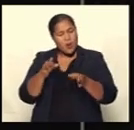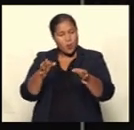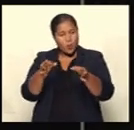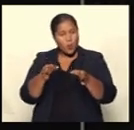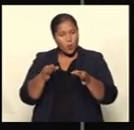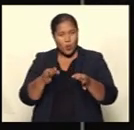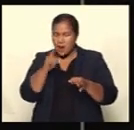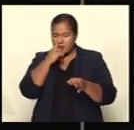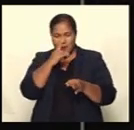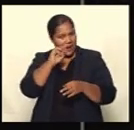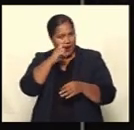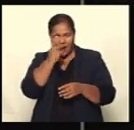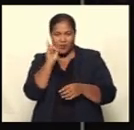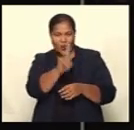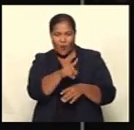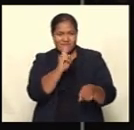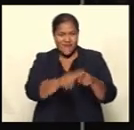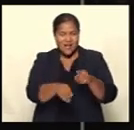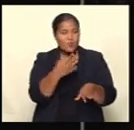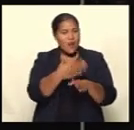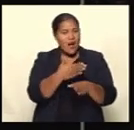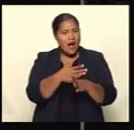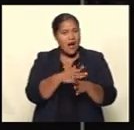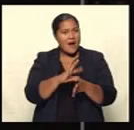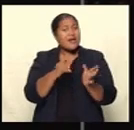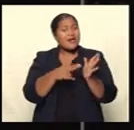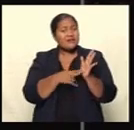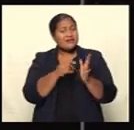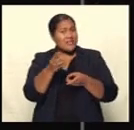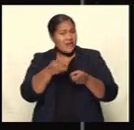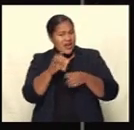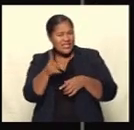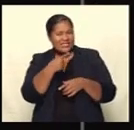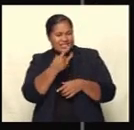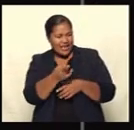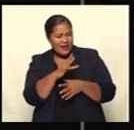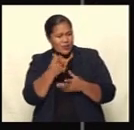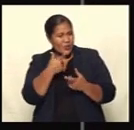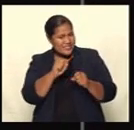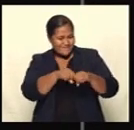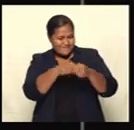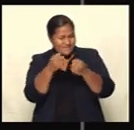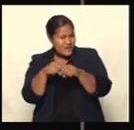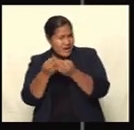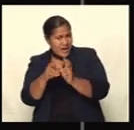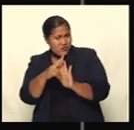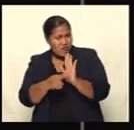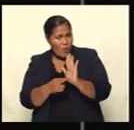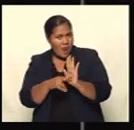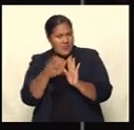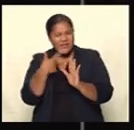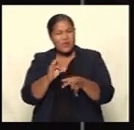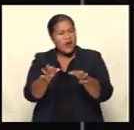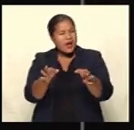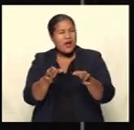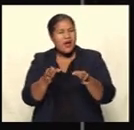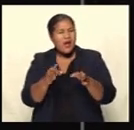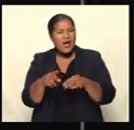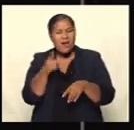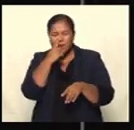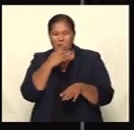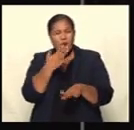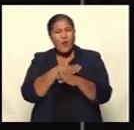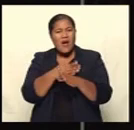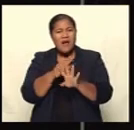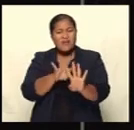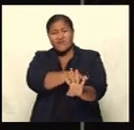President Dr. Nurbano Ali has expressed disappointment, saying breaches are consuming resources and delaying efforts of frontline workers fighting